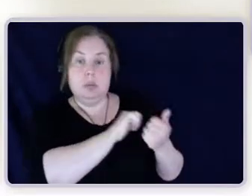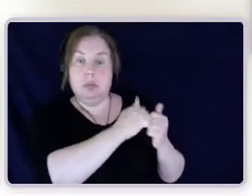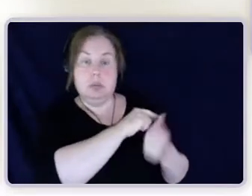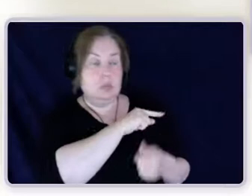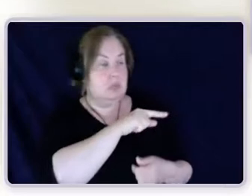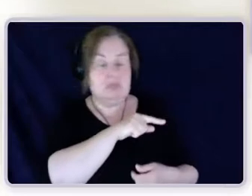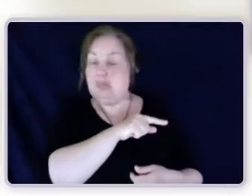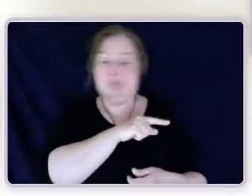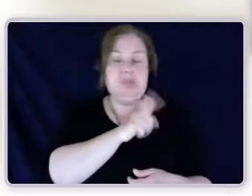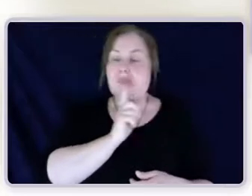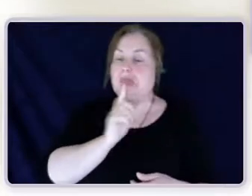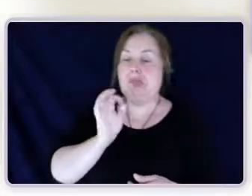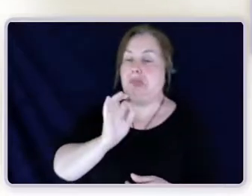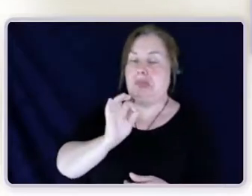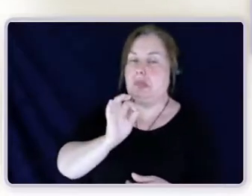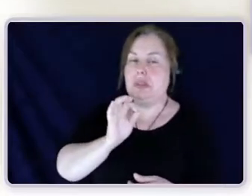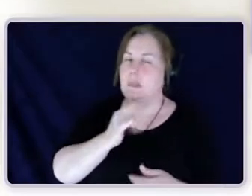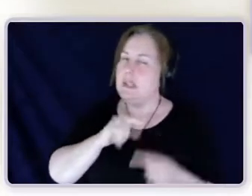sure that the person is not going to be